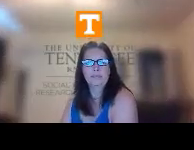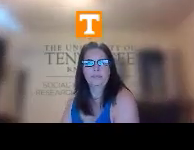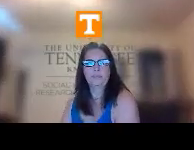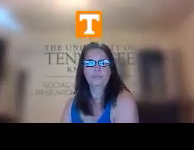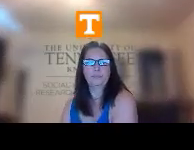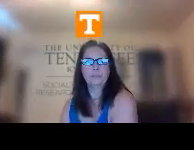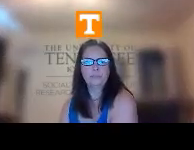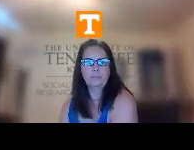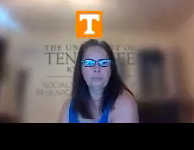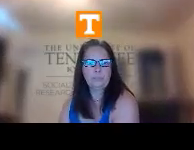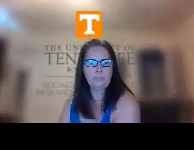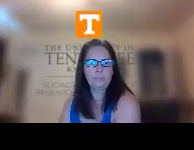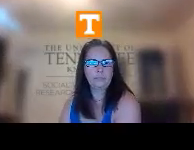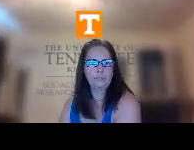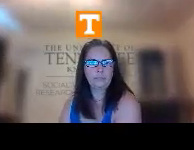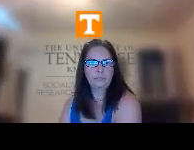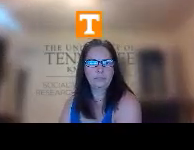categories.